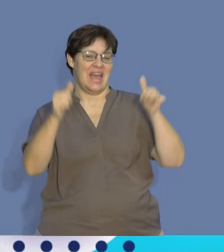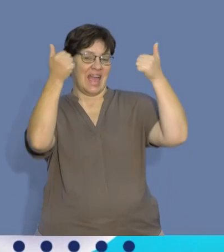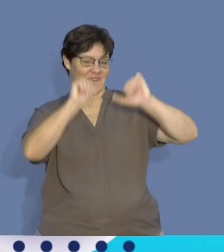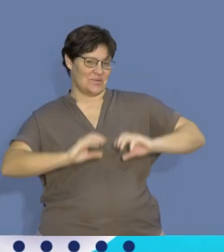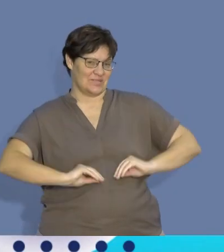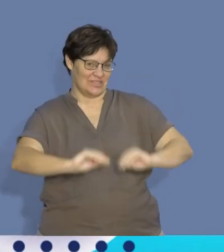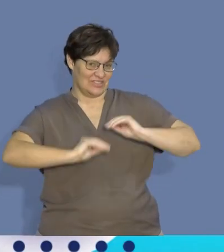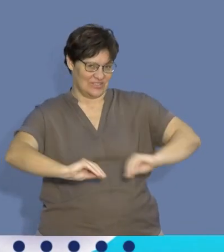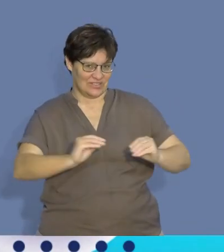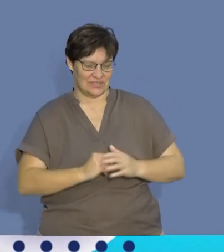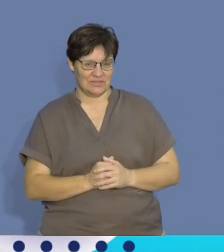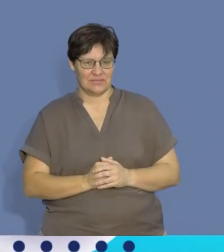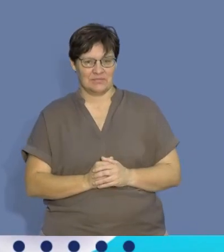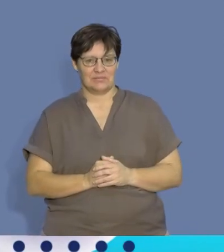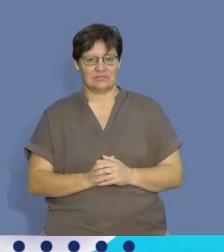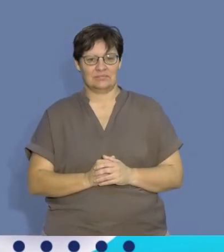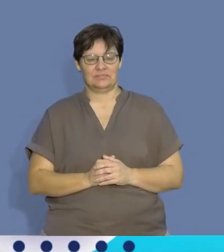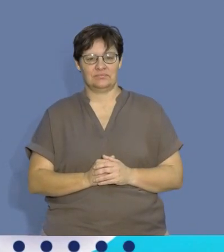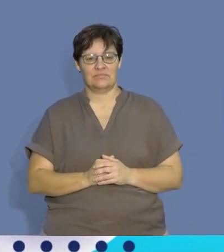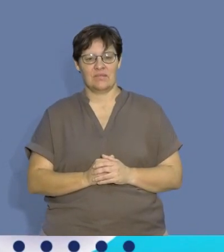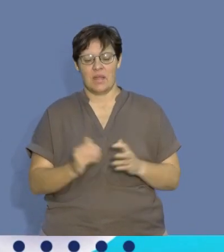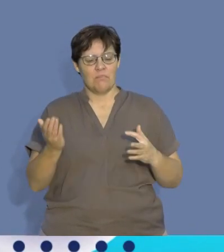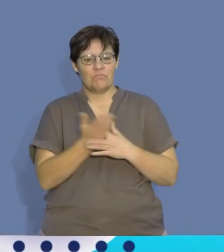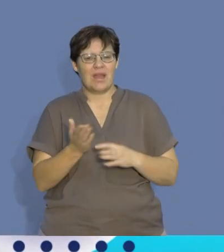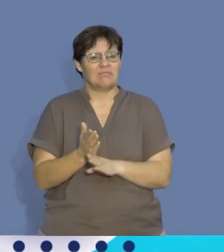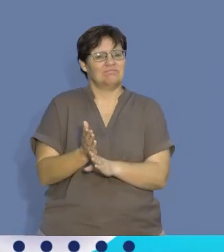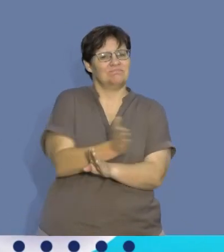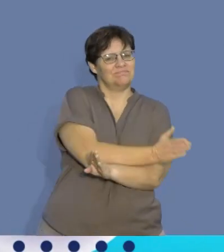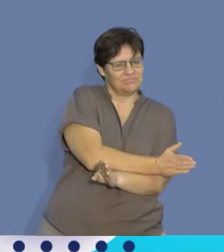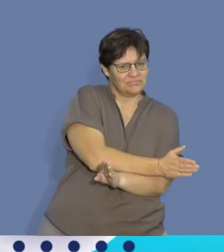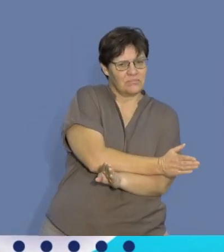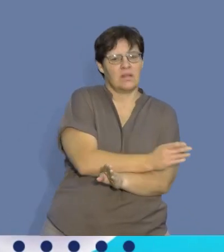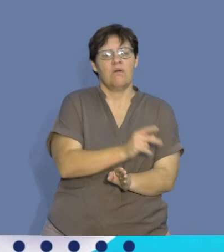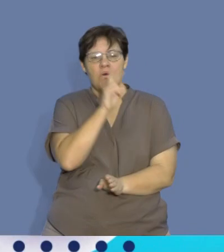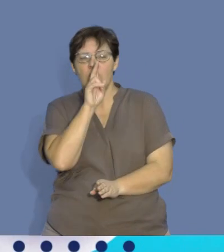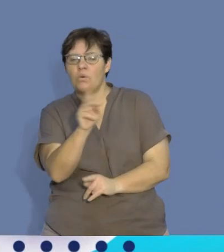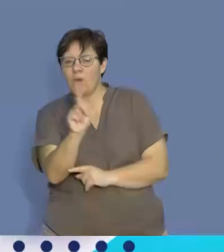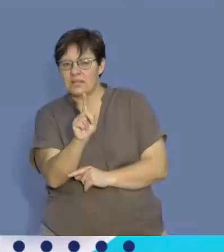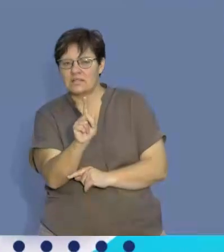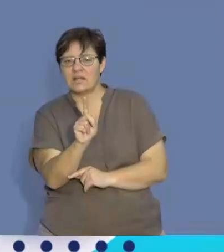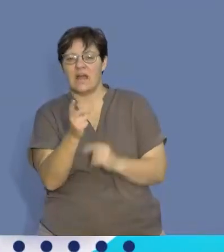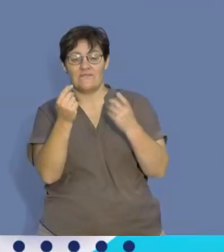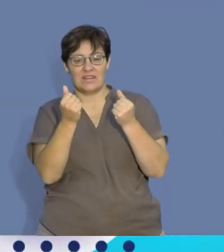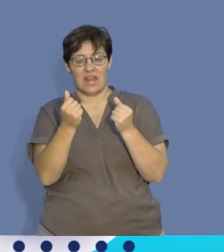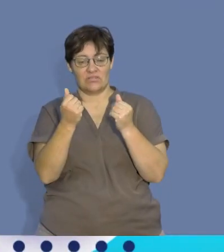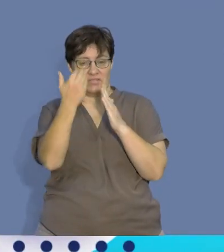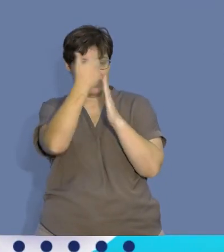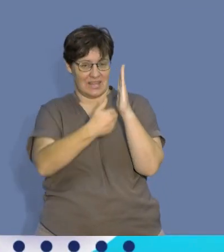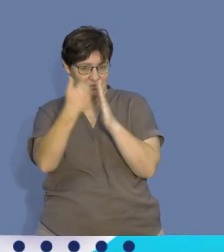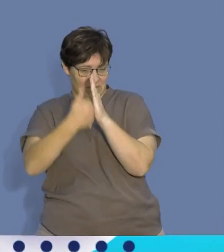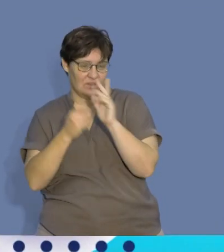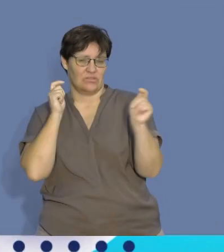lesson. Now remember, before the ad break, we obviously looked at changes to the financial statements in terms